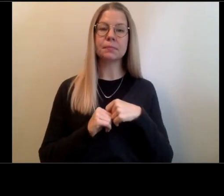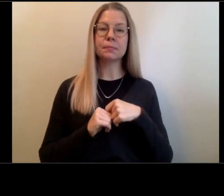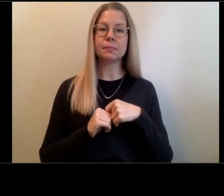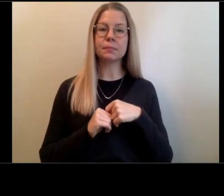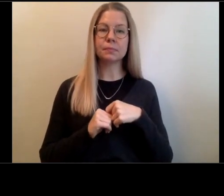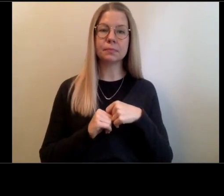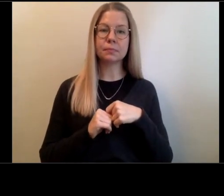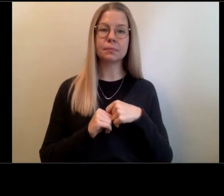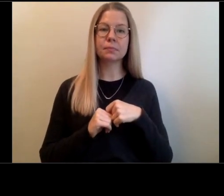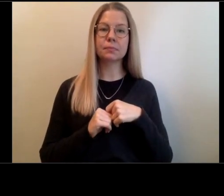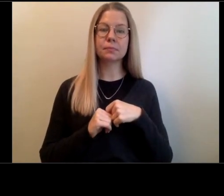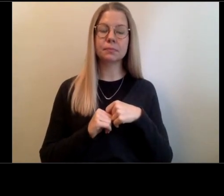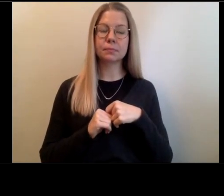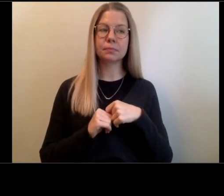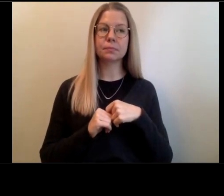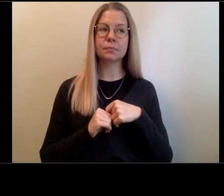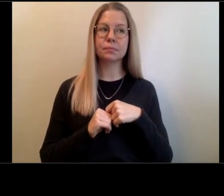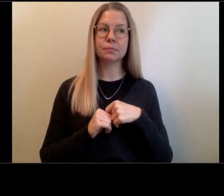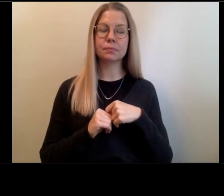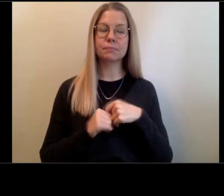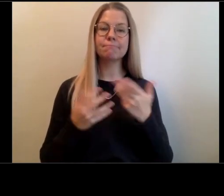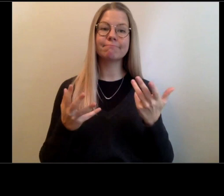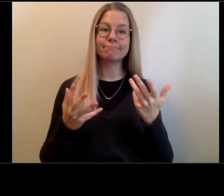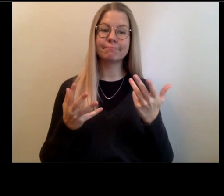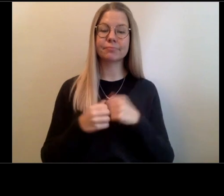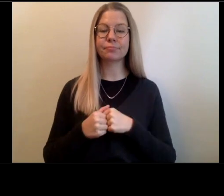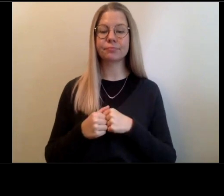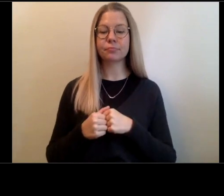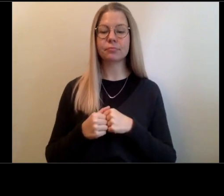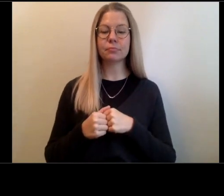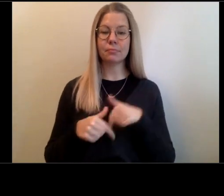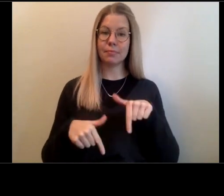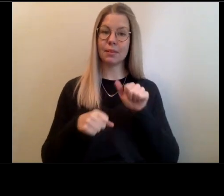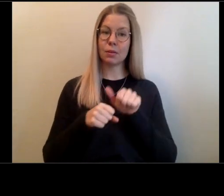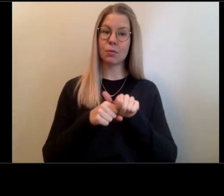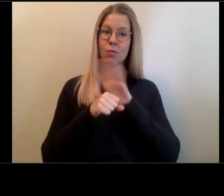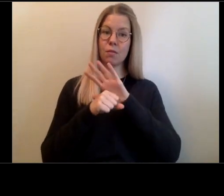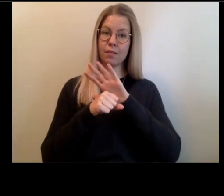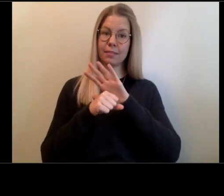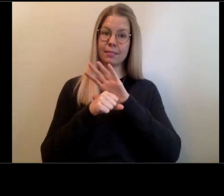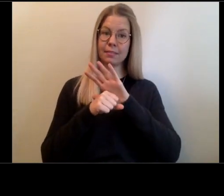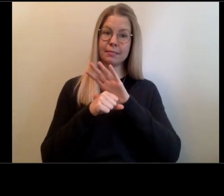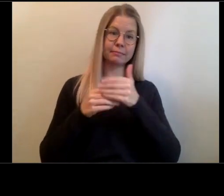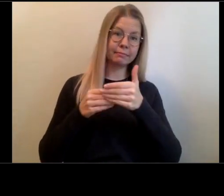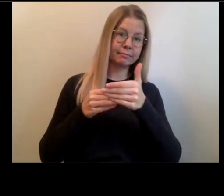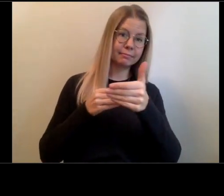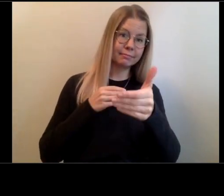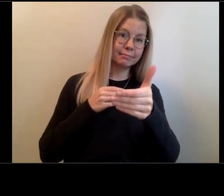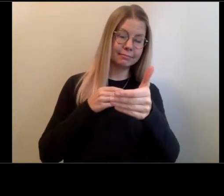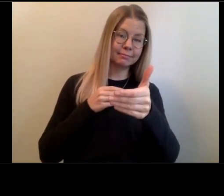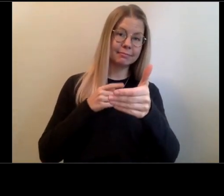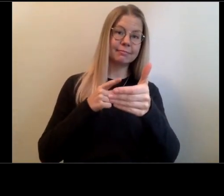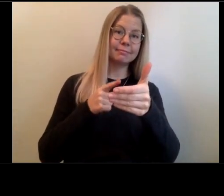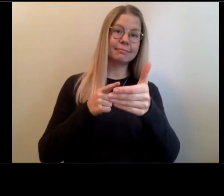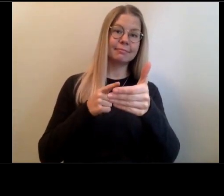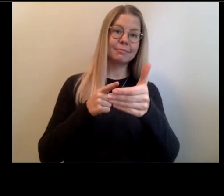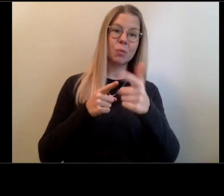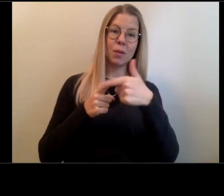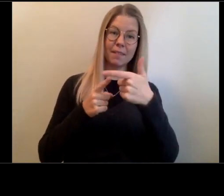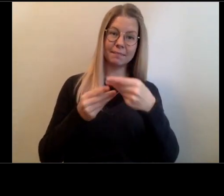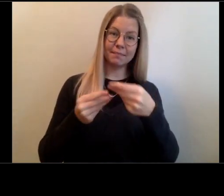very surprised after the pandemic if we don't see a change in what people think and